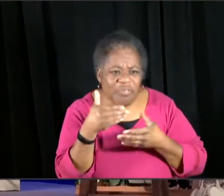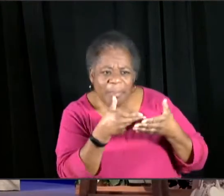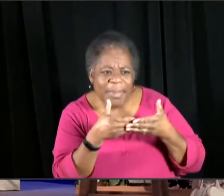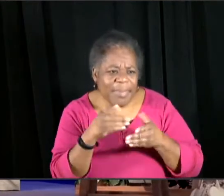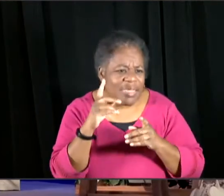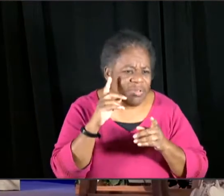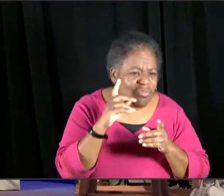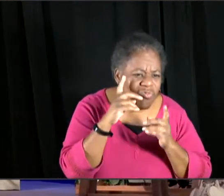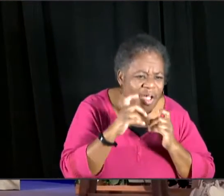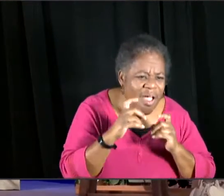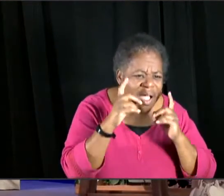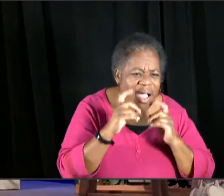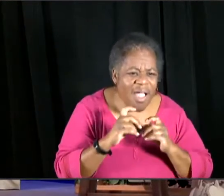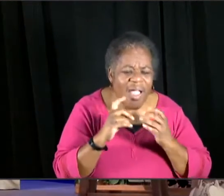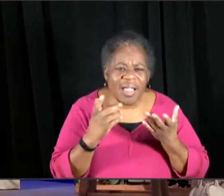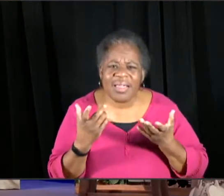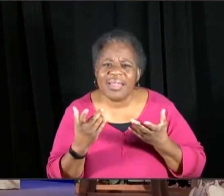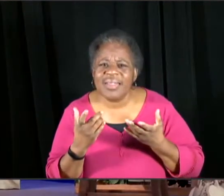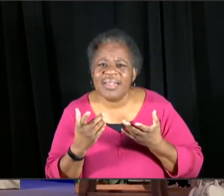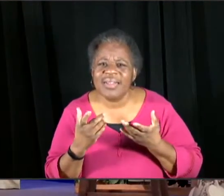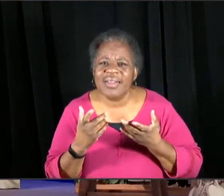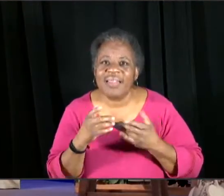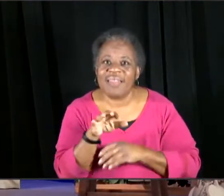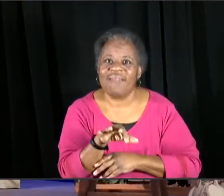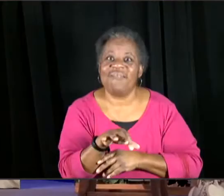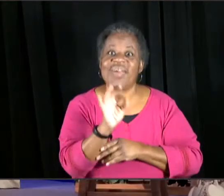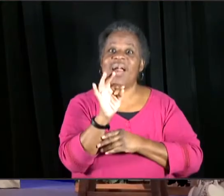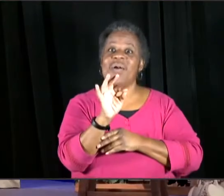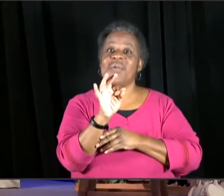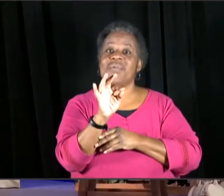newborn child. And they found one,